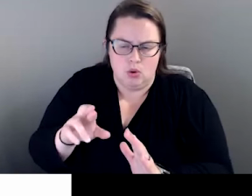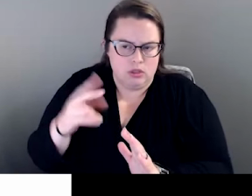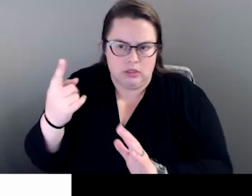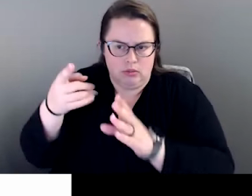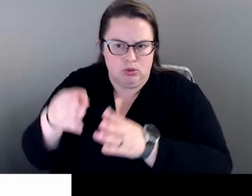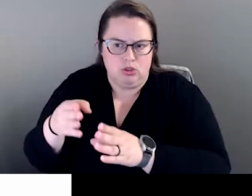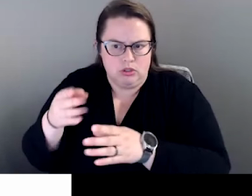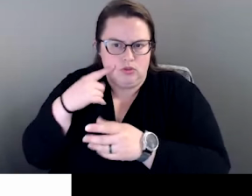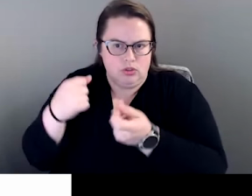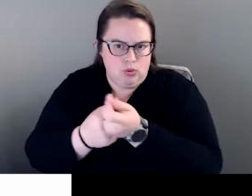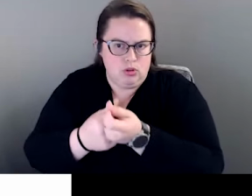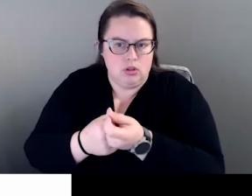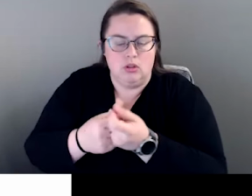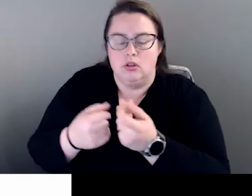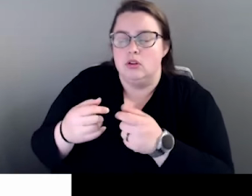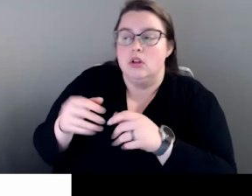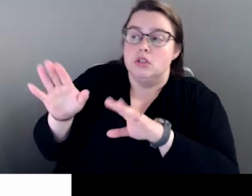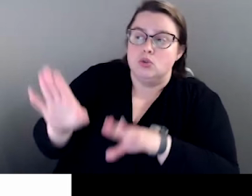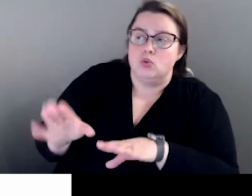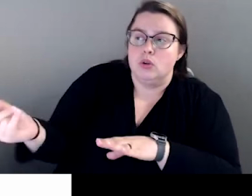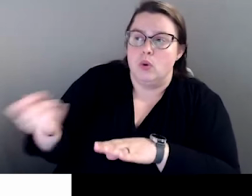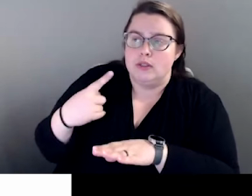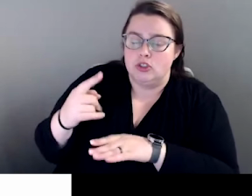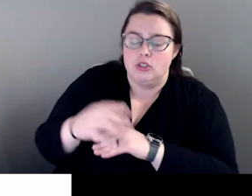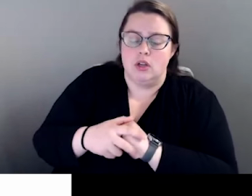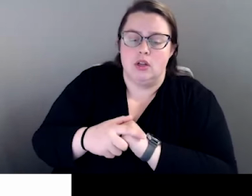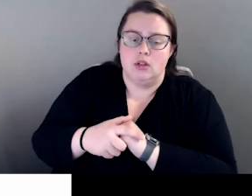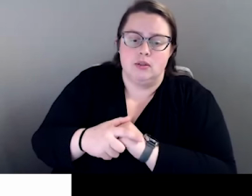student? So that's a great question. So it could be